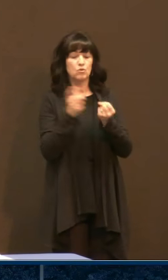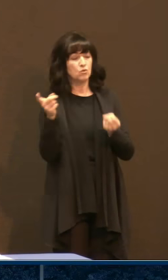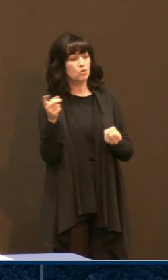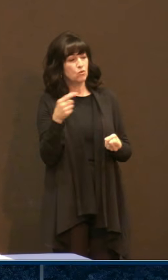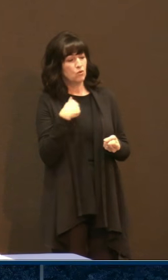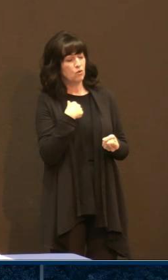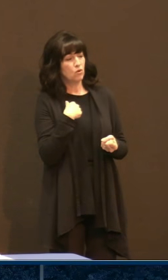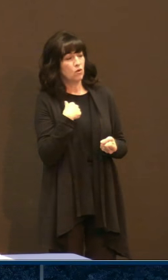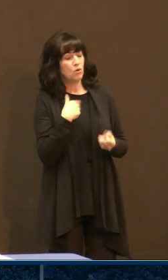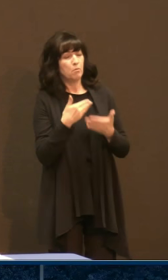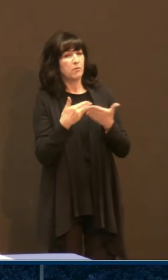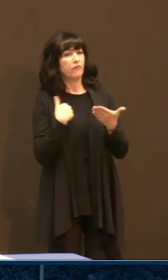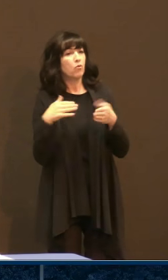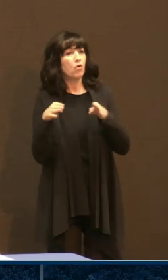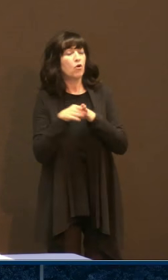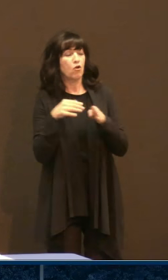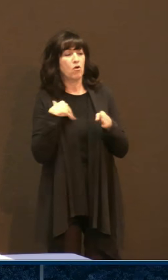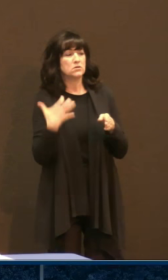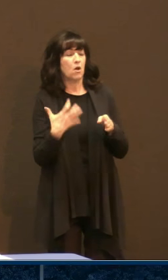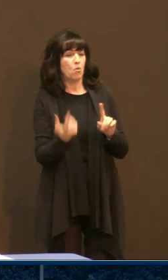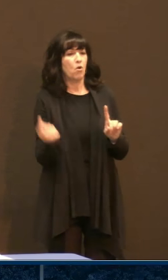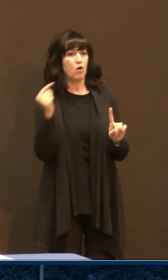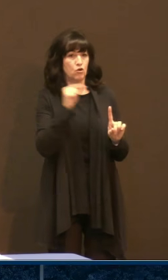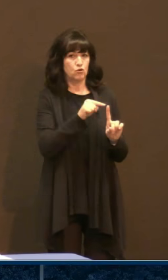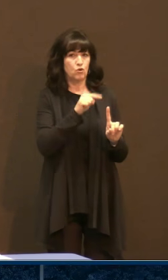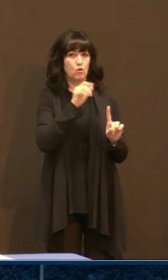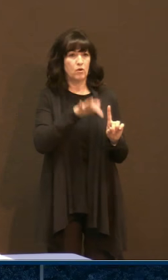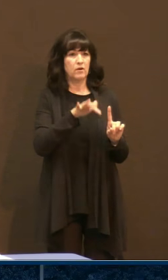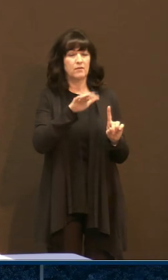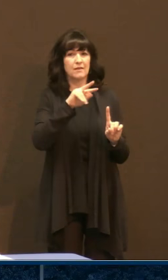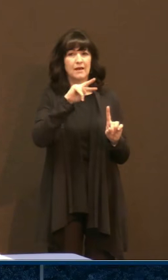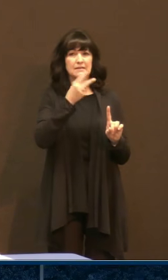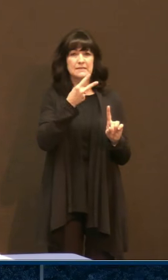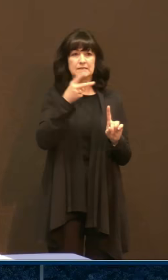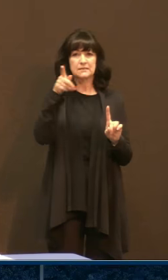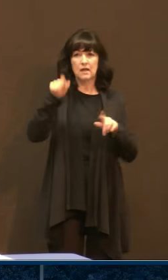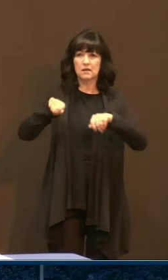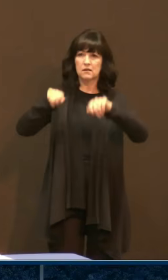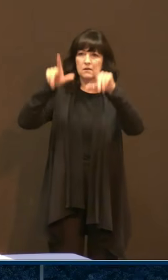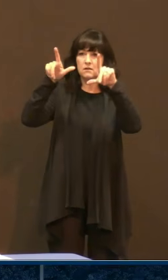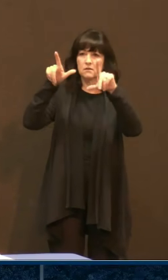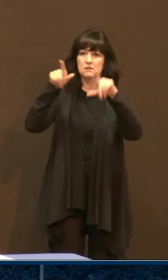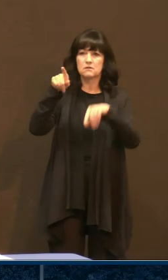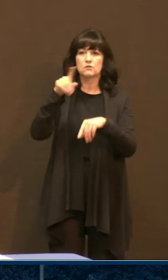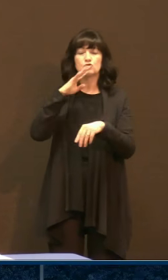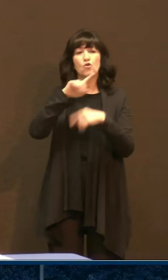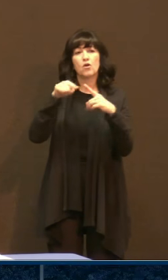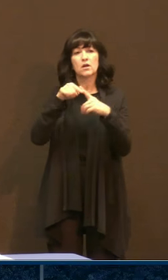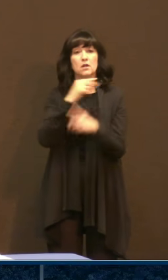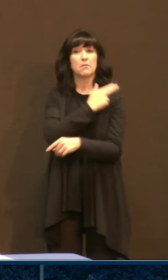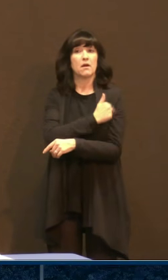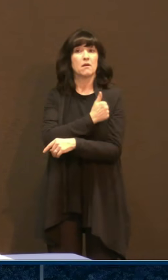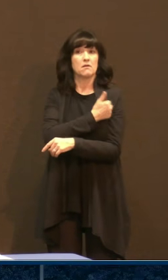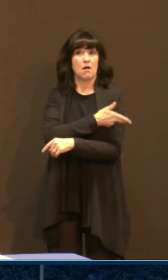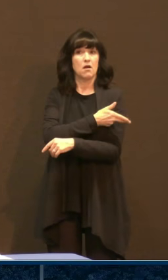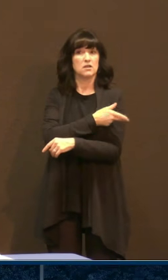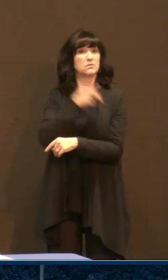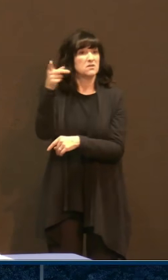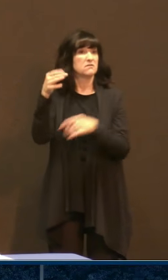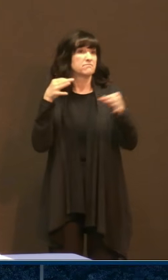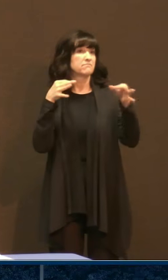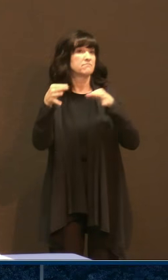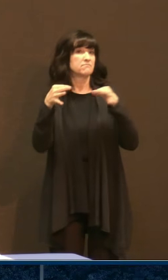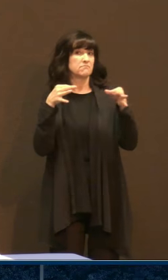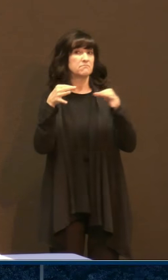before closing it out, I'd like to just go back to the second bar chart on the hospital capacity, because I think it tells the next